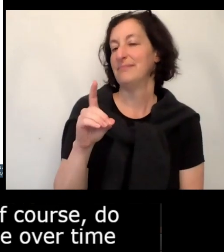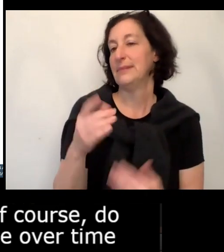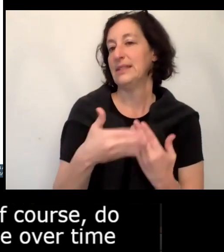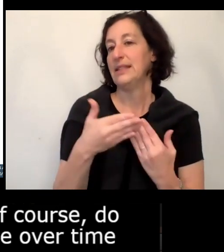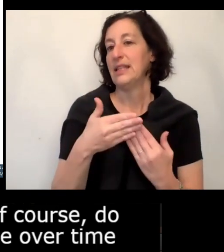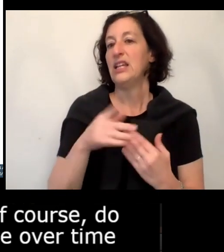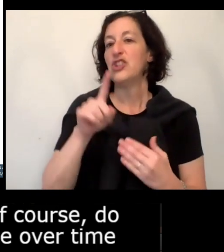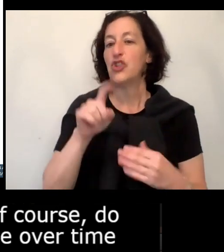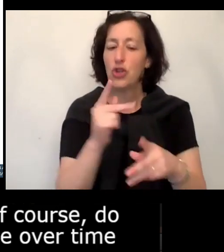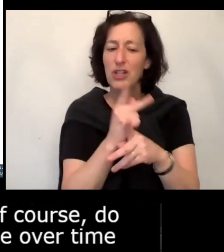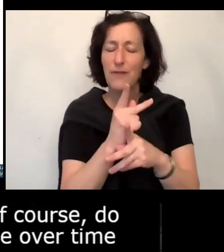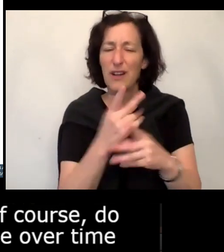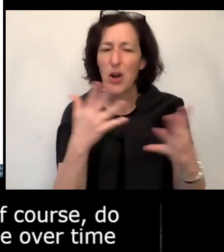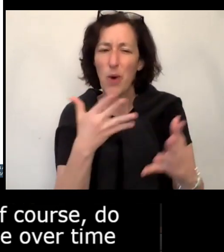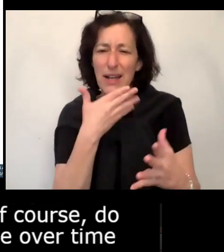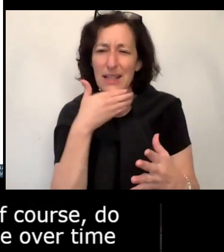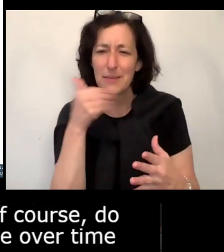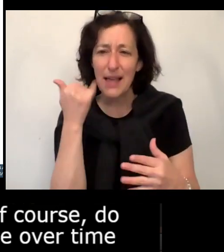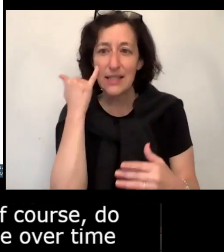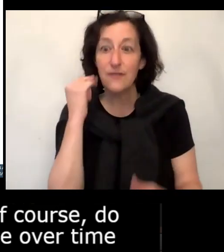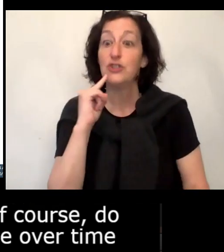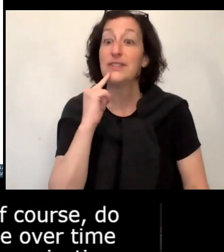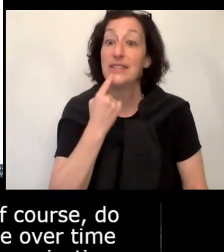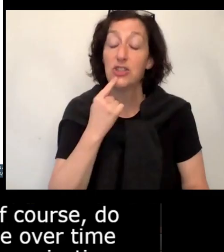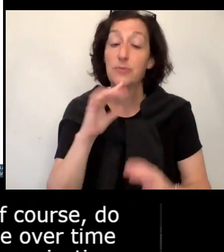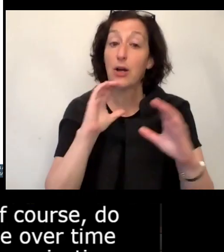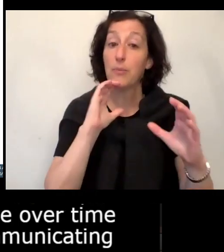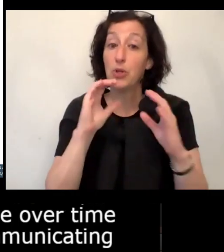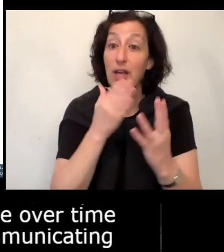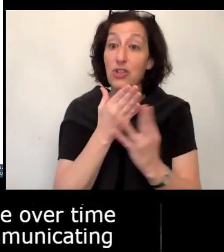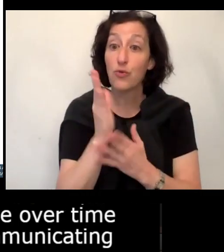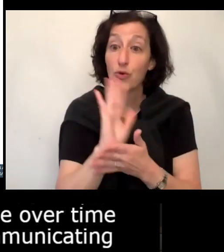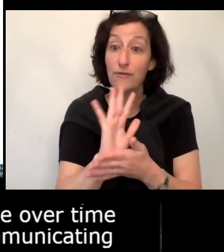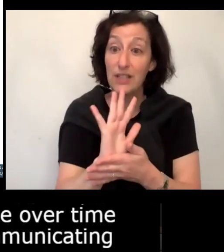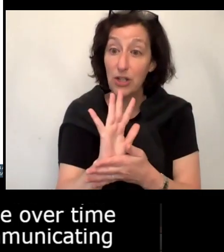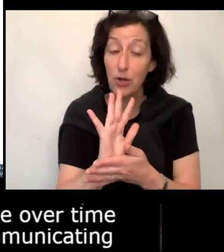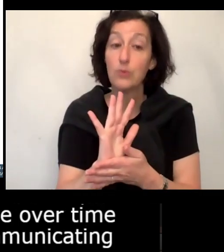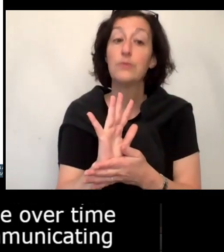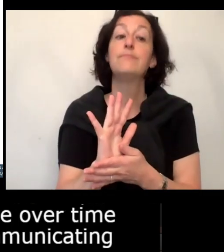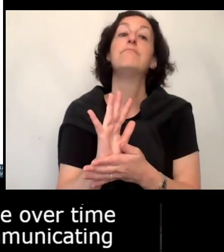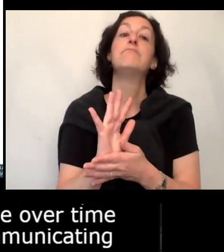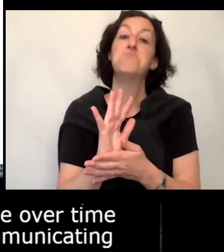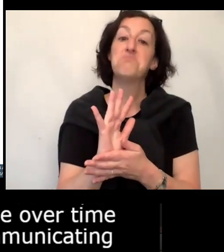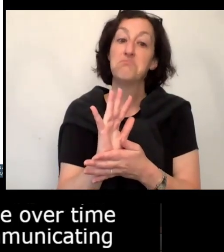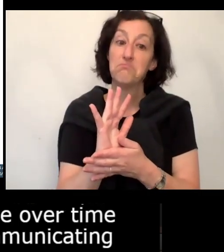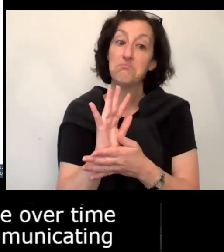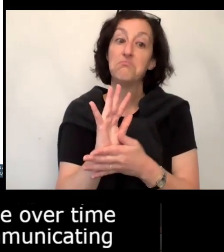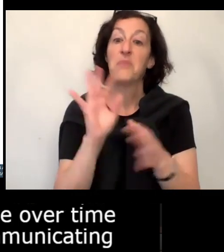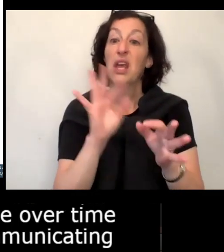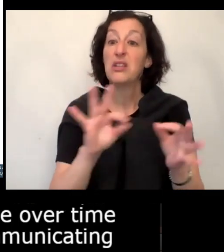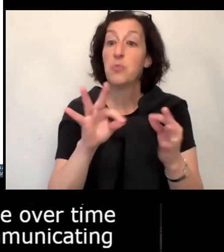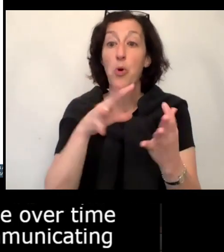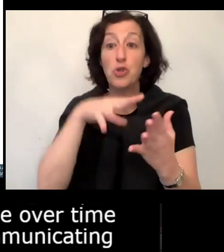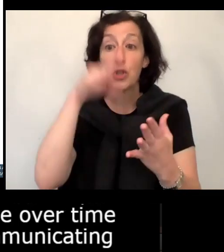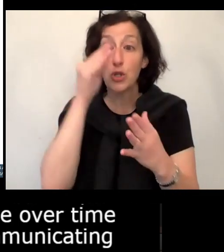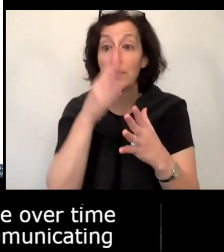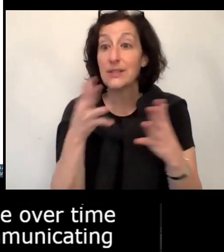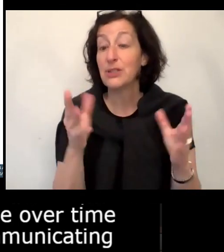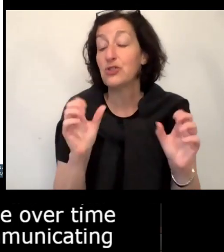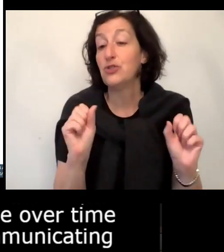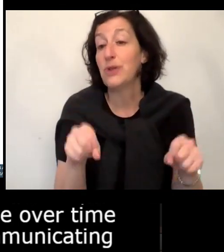if you're serious about communicating with video, important to learn as much as you can about this.